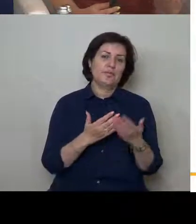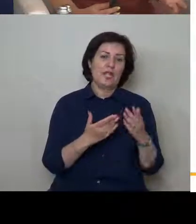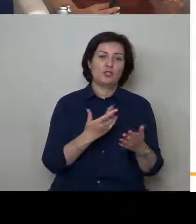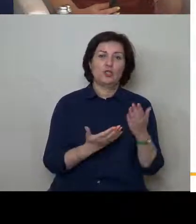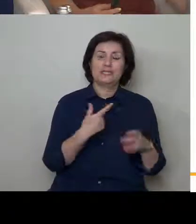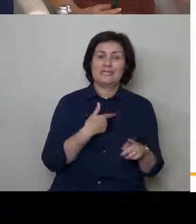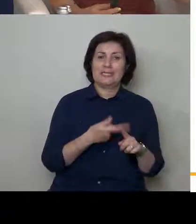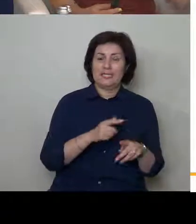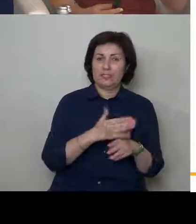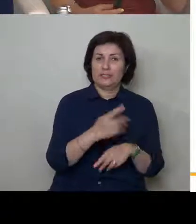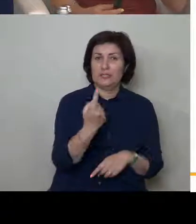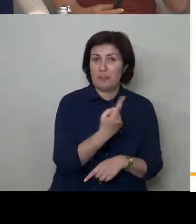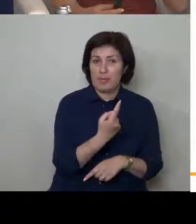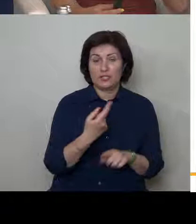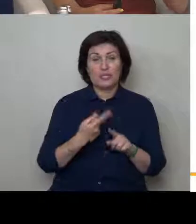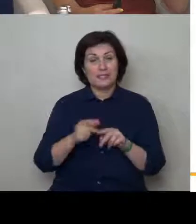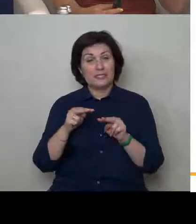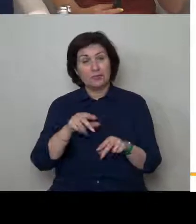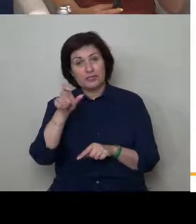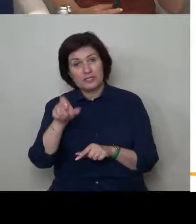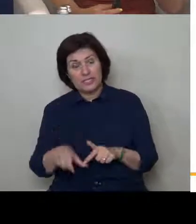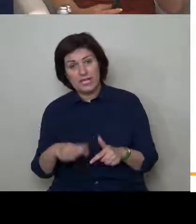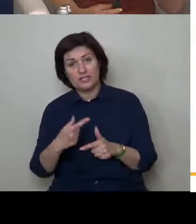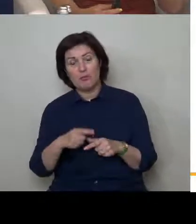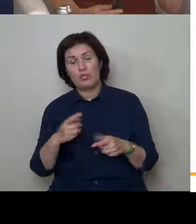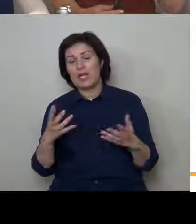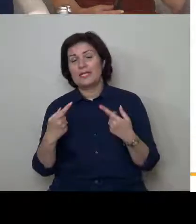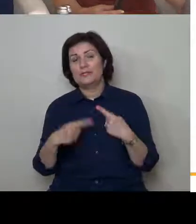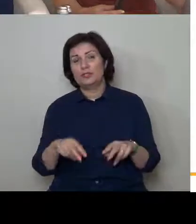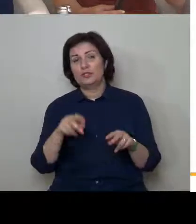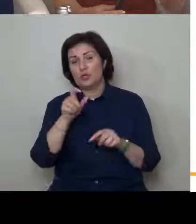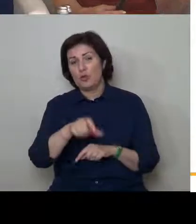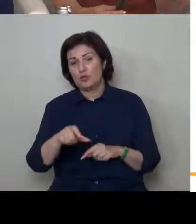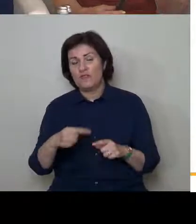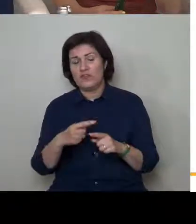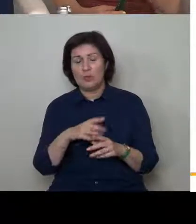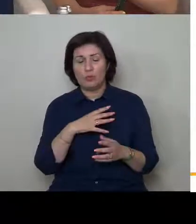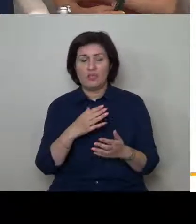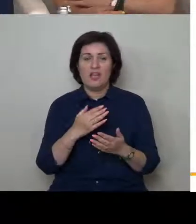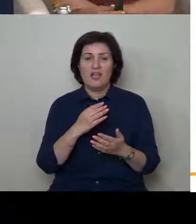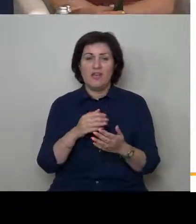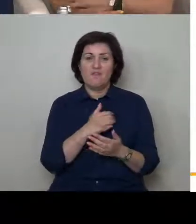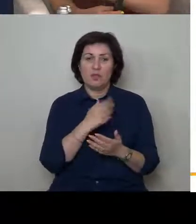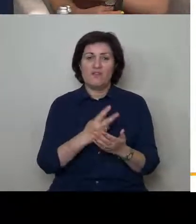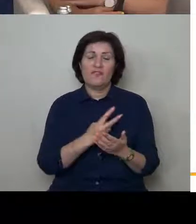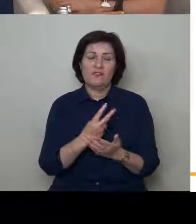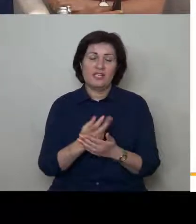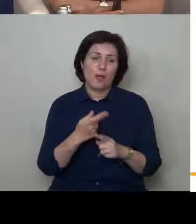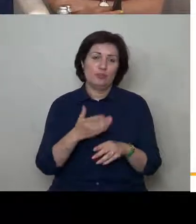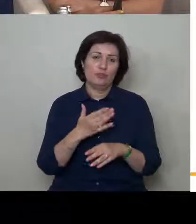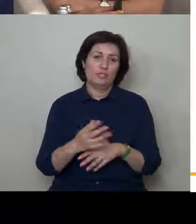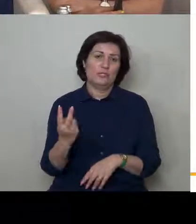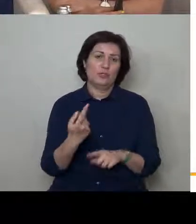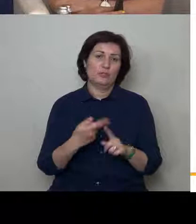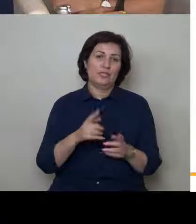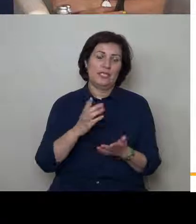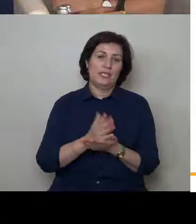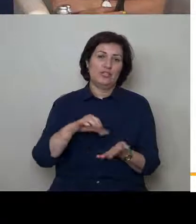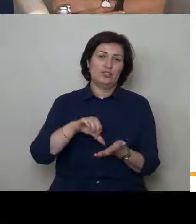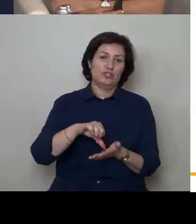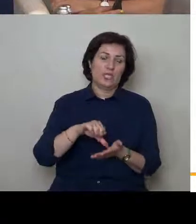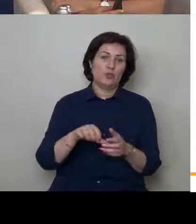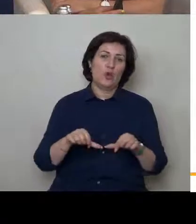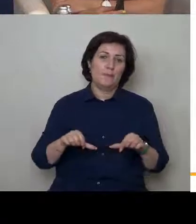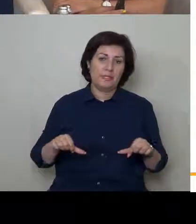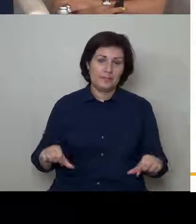third parties, either an observer or another person who has learned about how the voters have